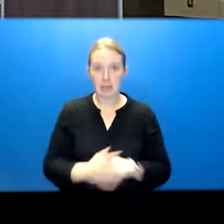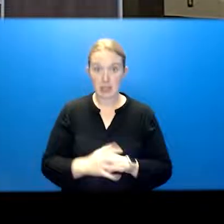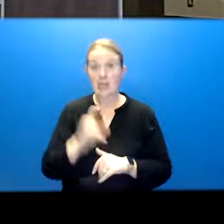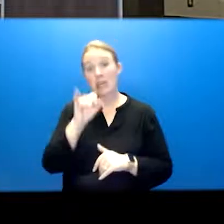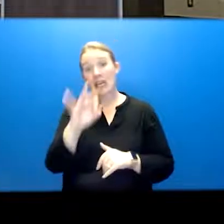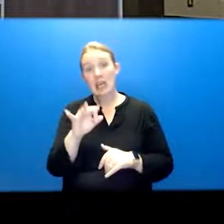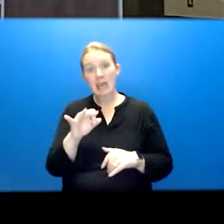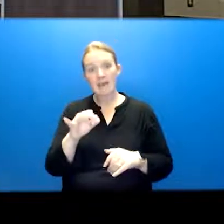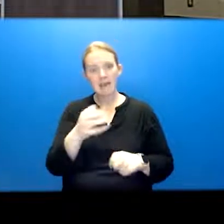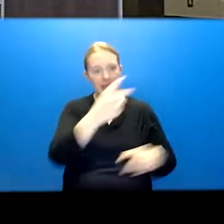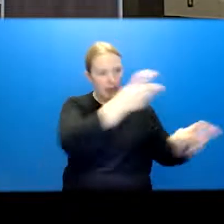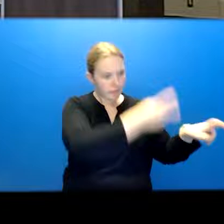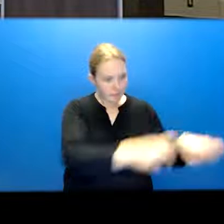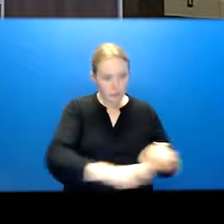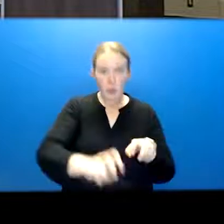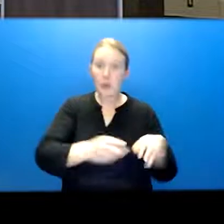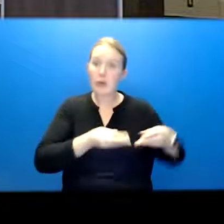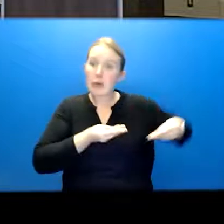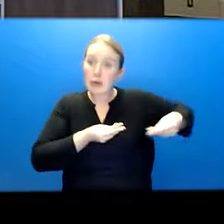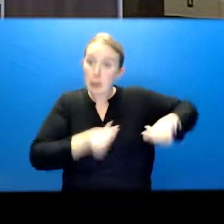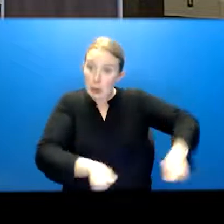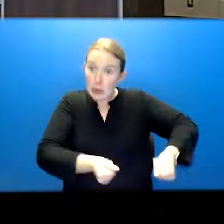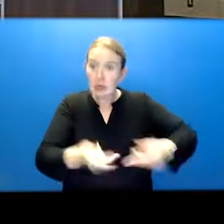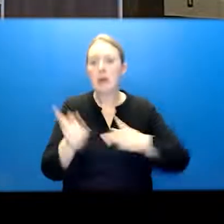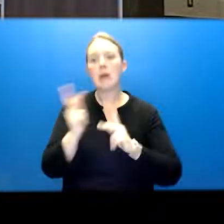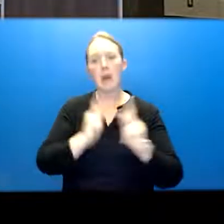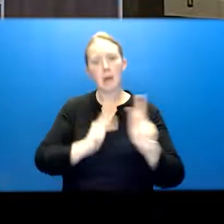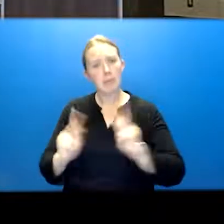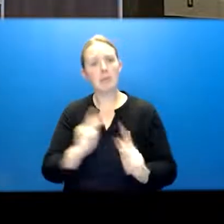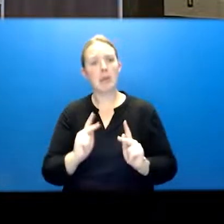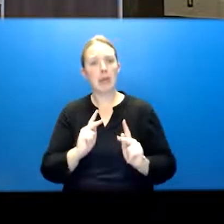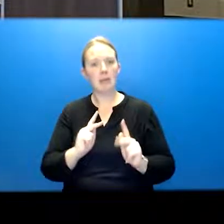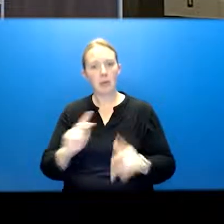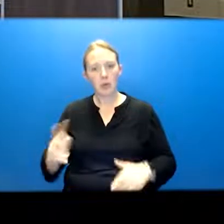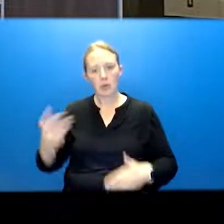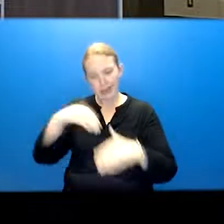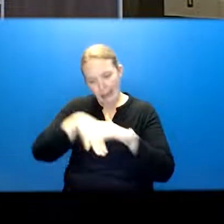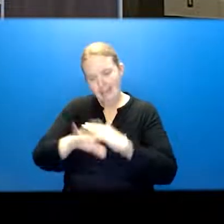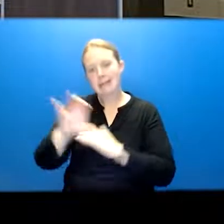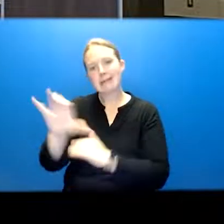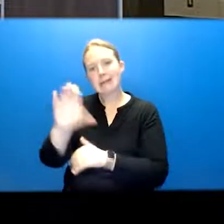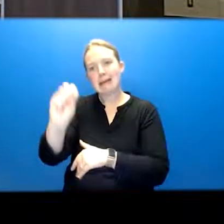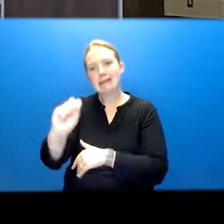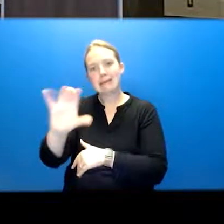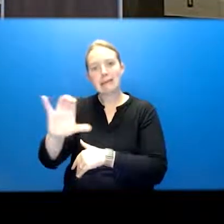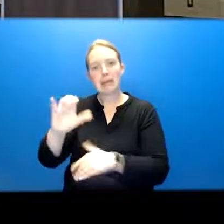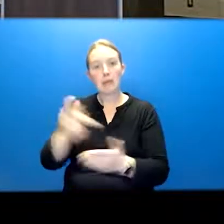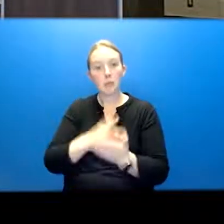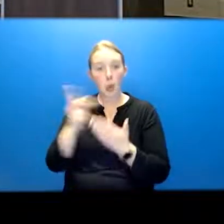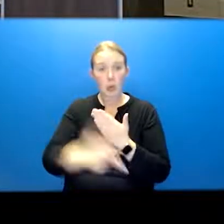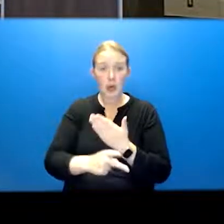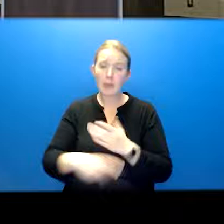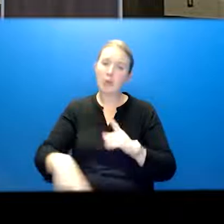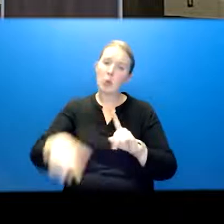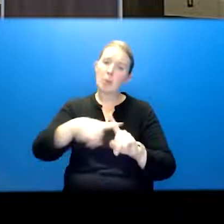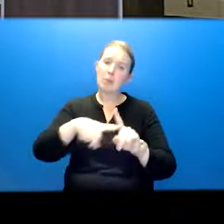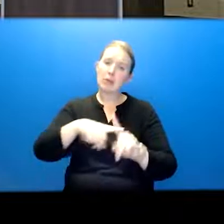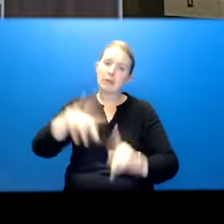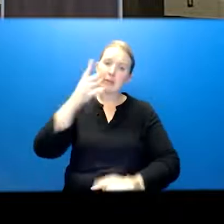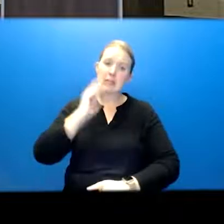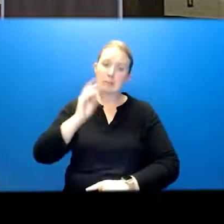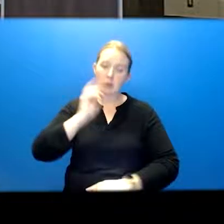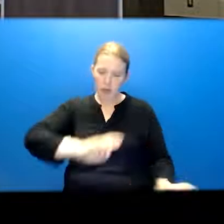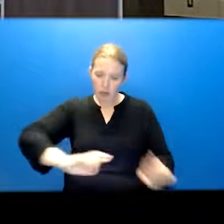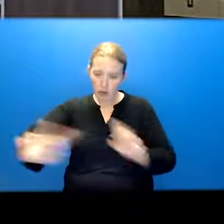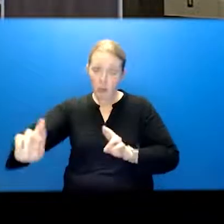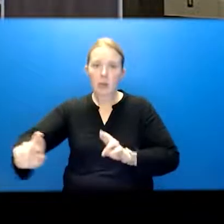navigation between that, I think that people would come into CSC programs with better positive experiences where they're ready to